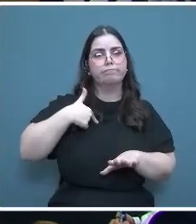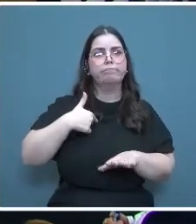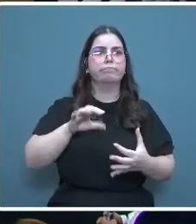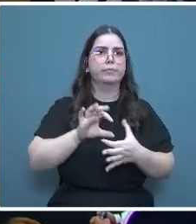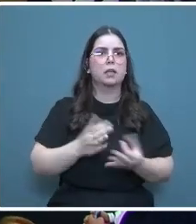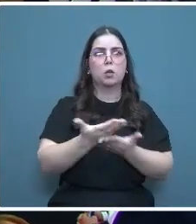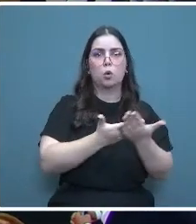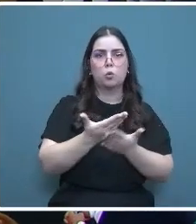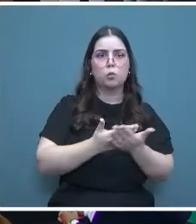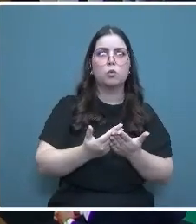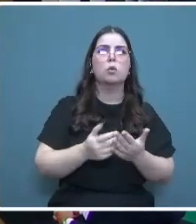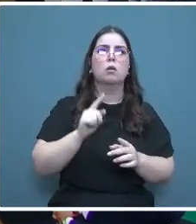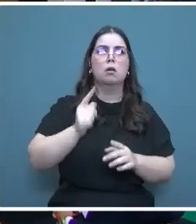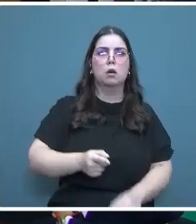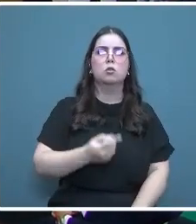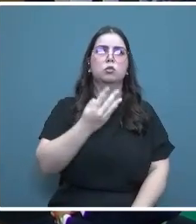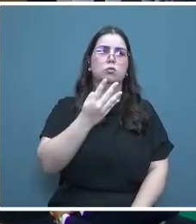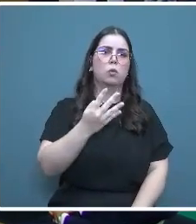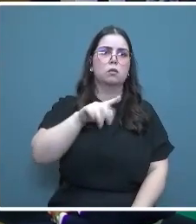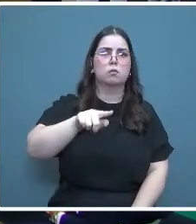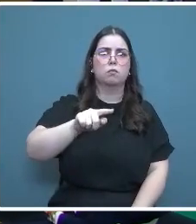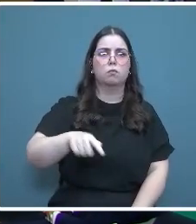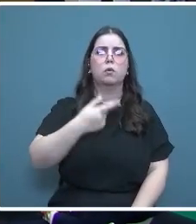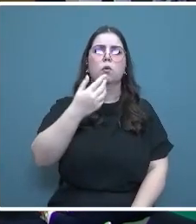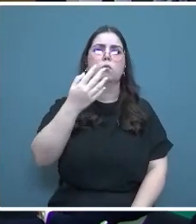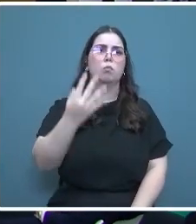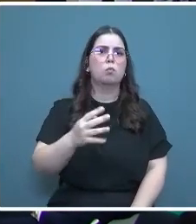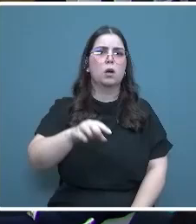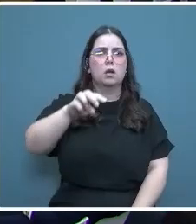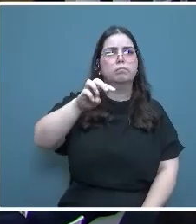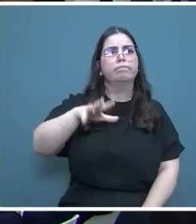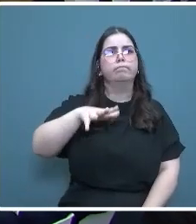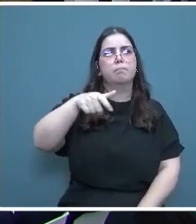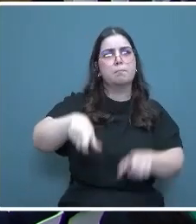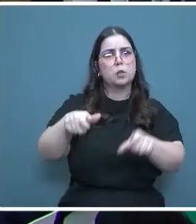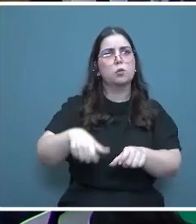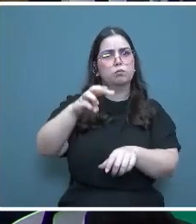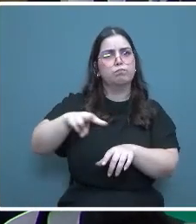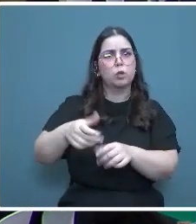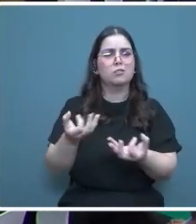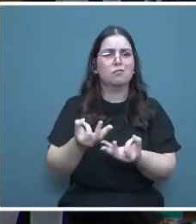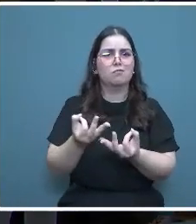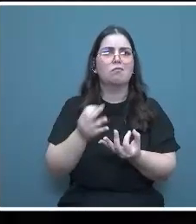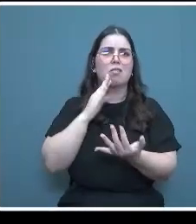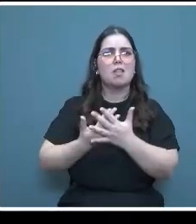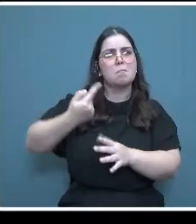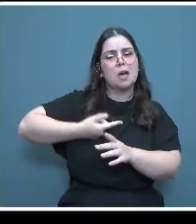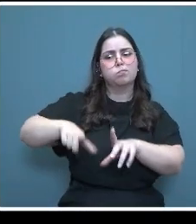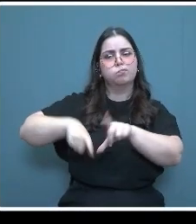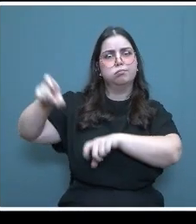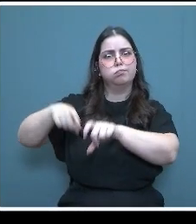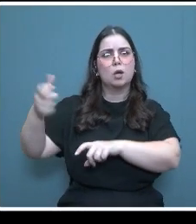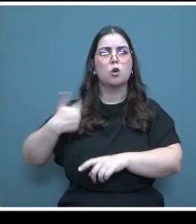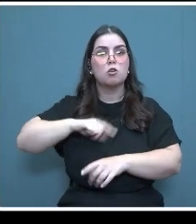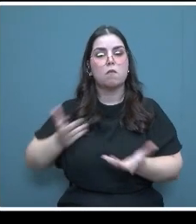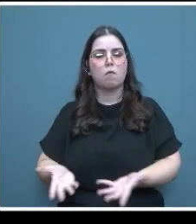have 4.4 million Ukrainians that forced to leave the country. And of course, we are looking for the